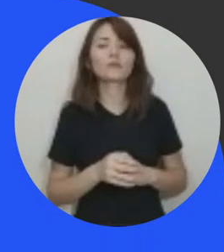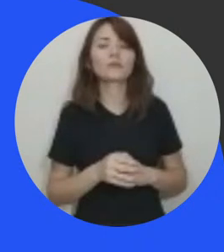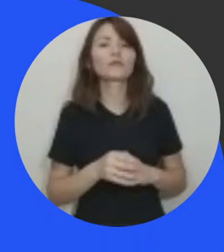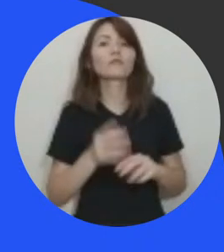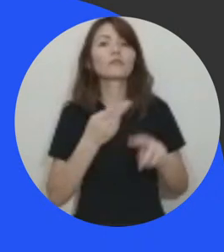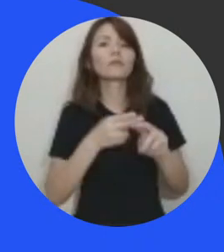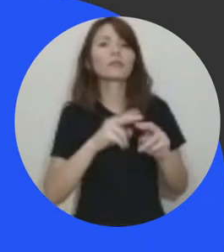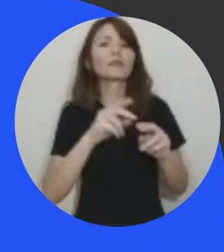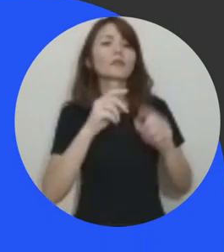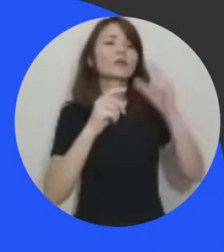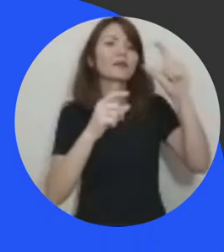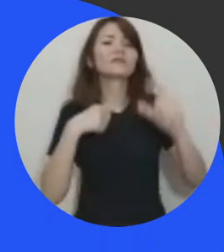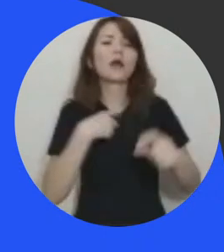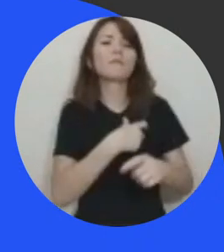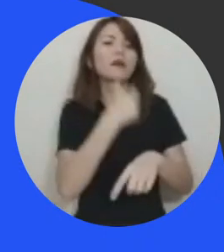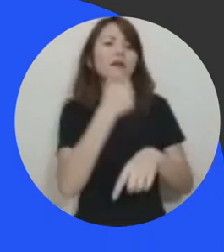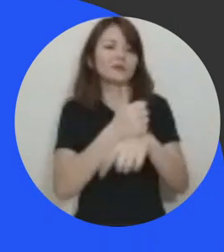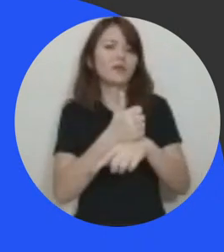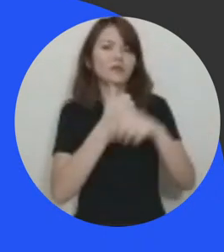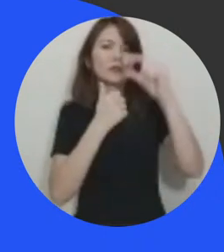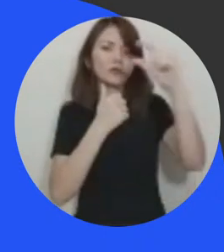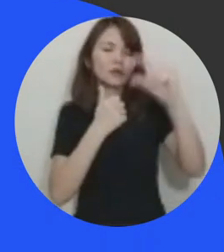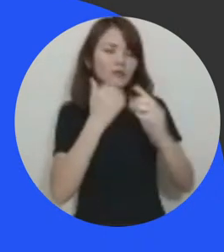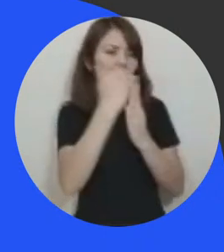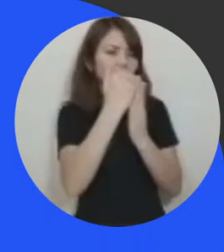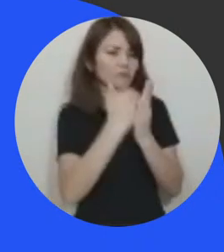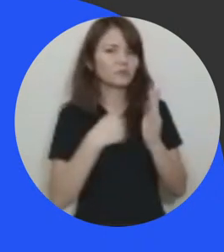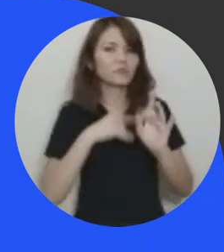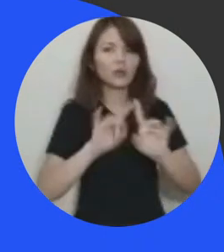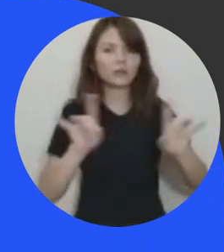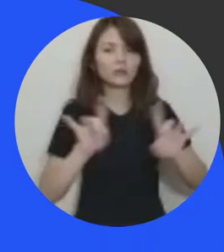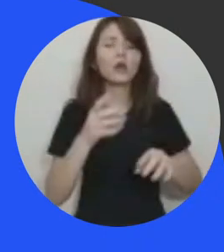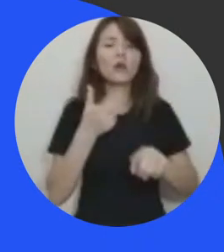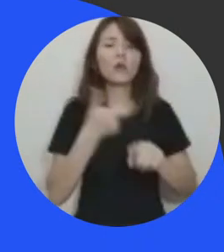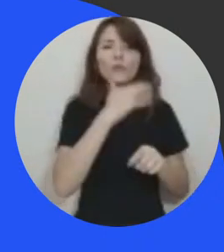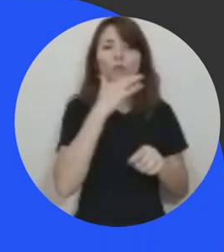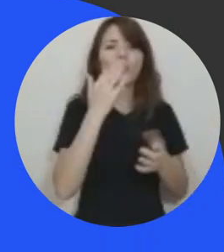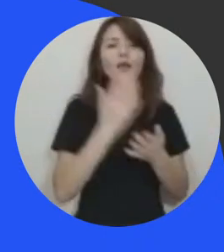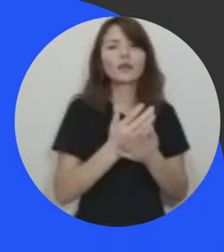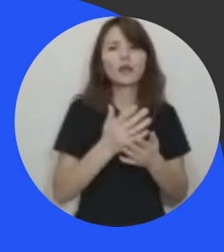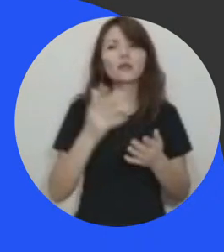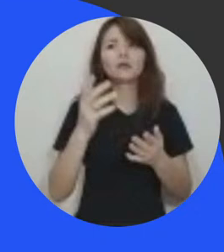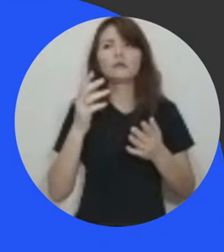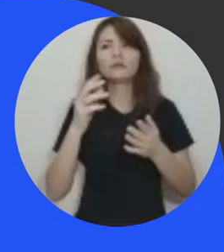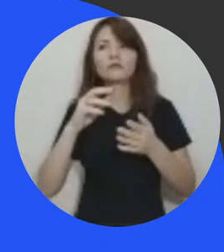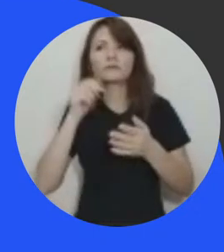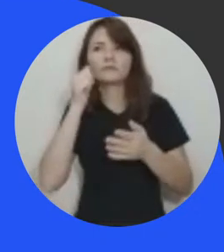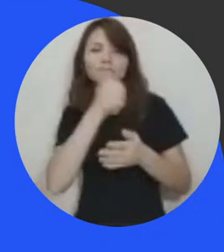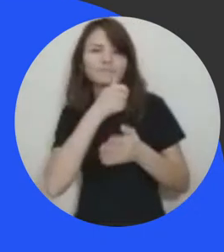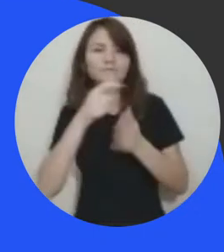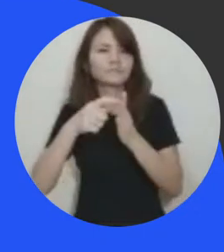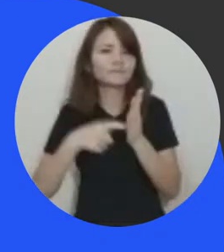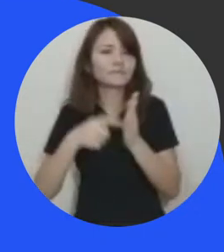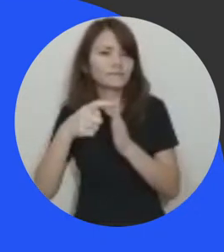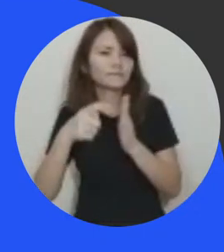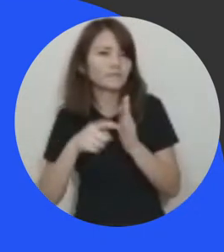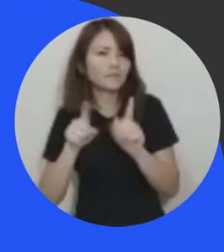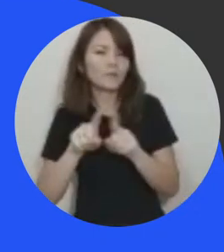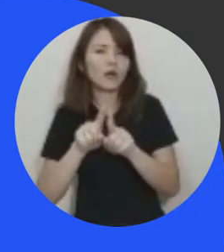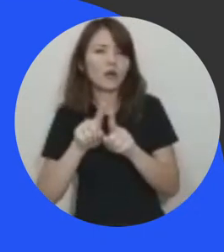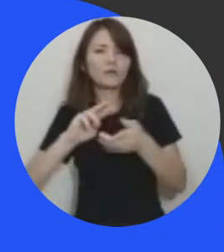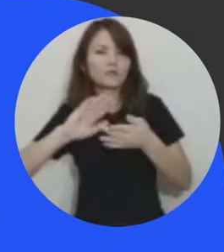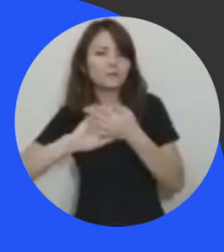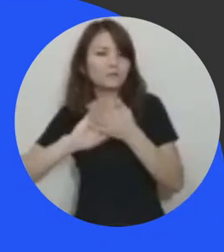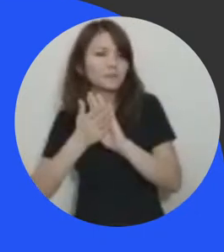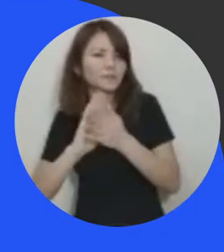there's a lot of conspiracy theories, a lot of reporting about COVID-19. And there are just a few things that I